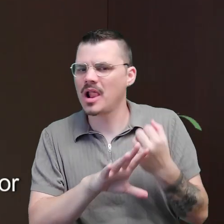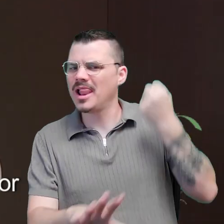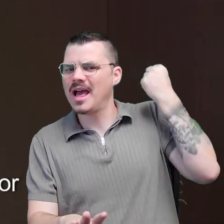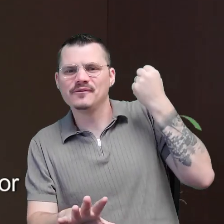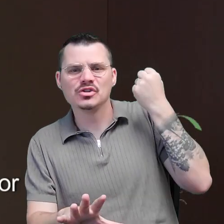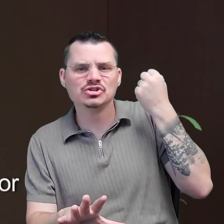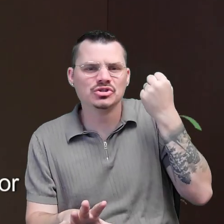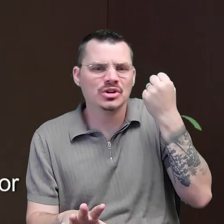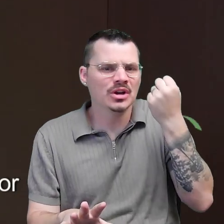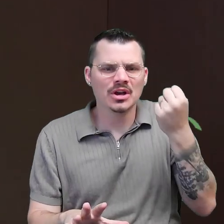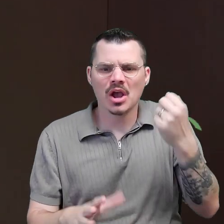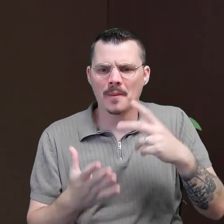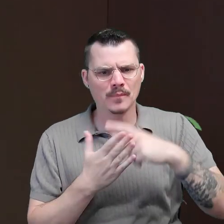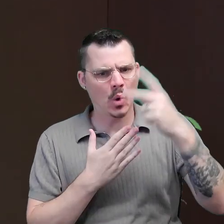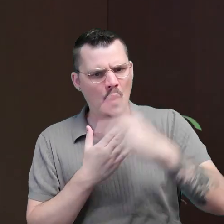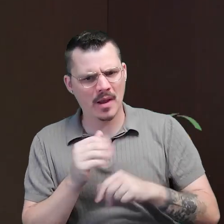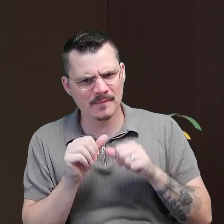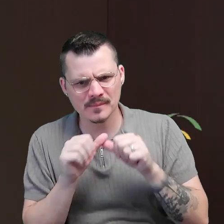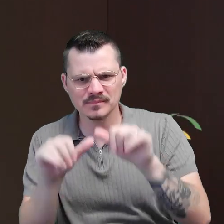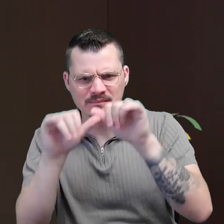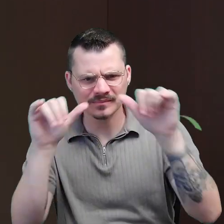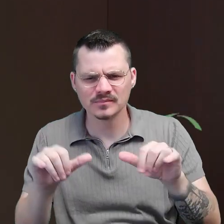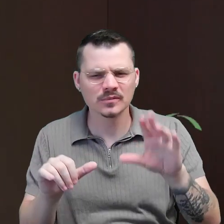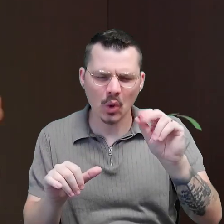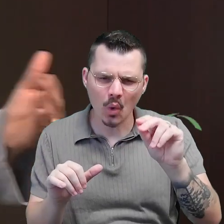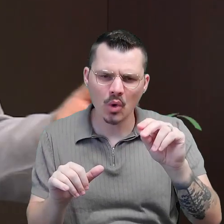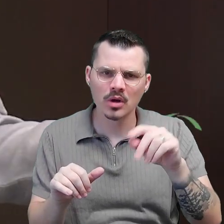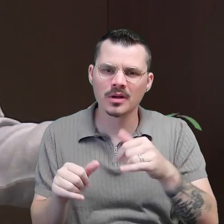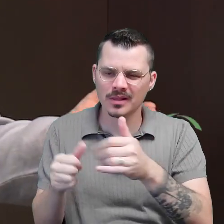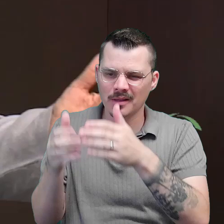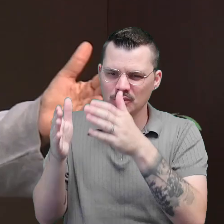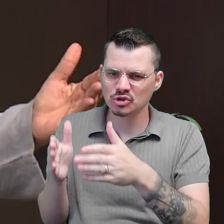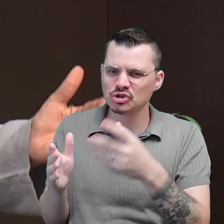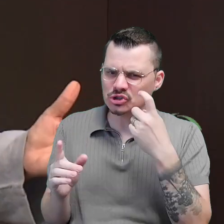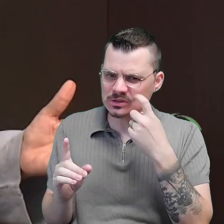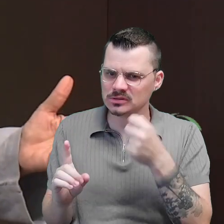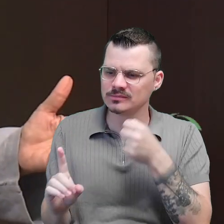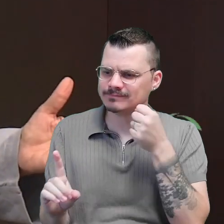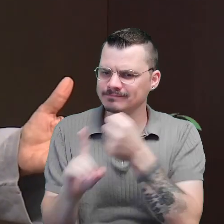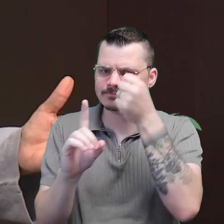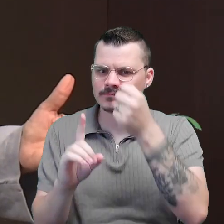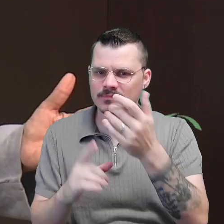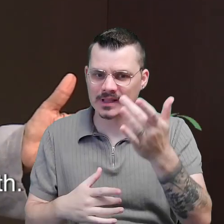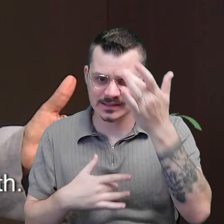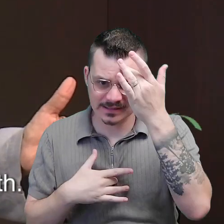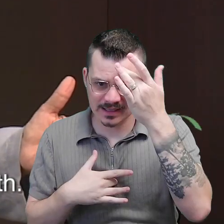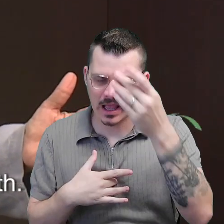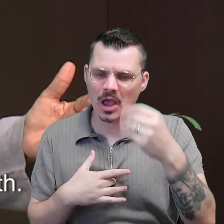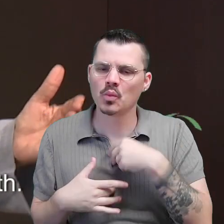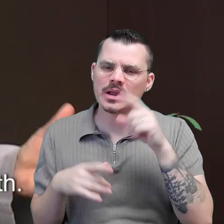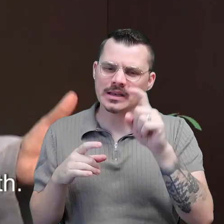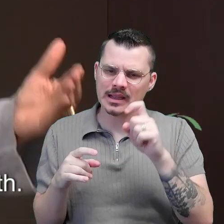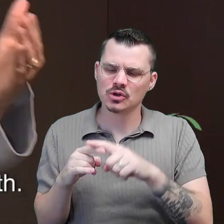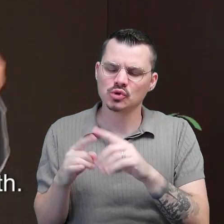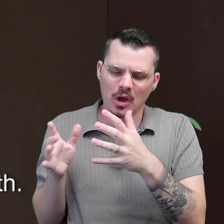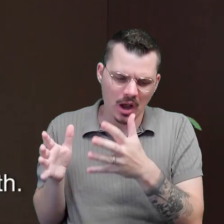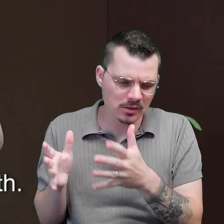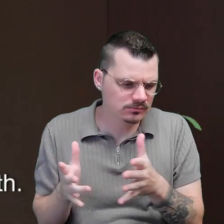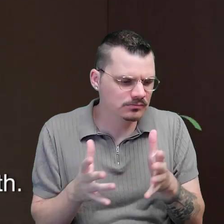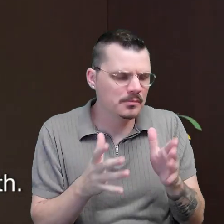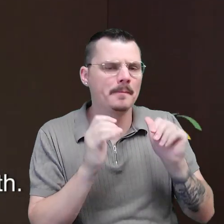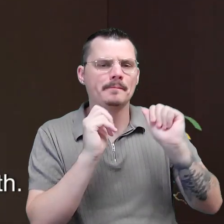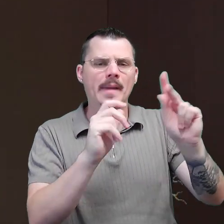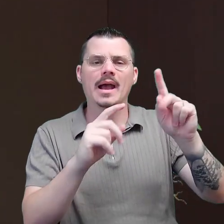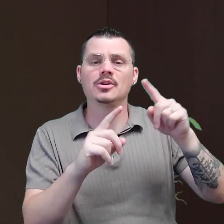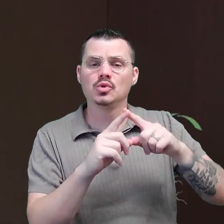or leveraging or programming. It's a matter of a person just got sick, and we need to nurture them back